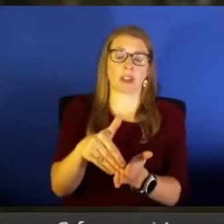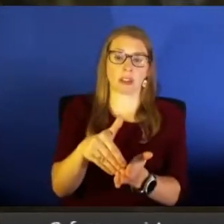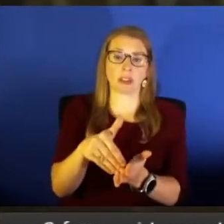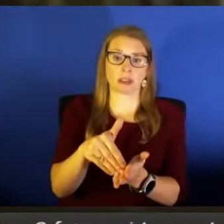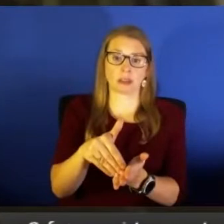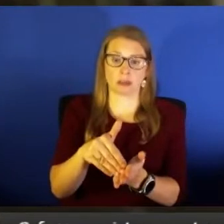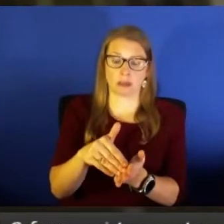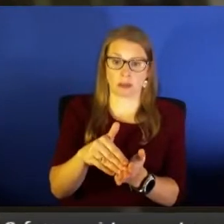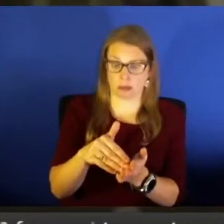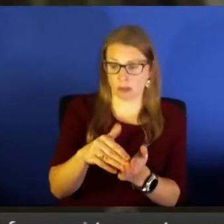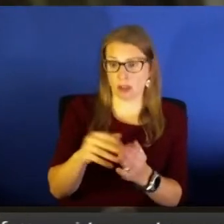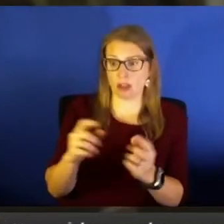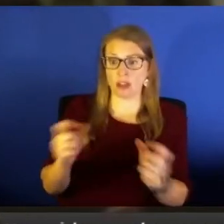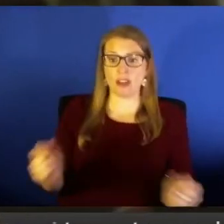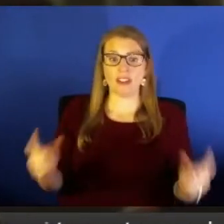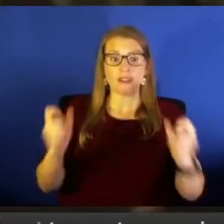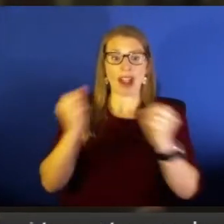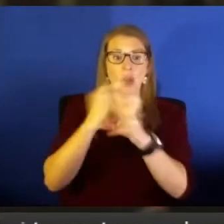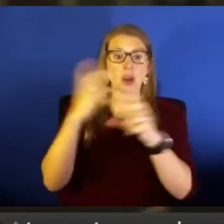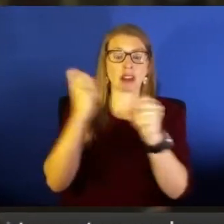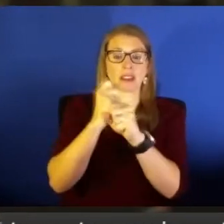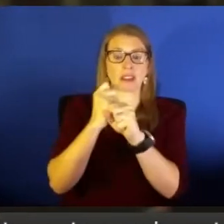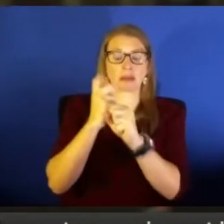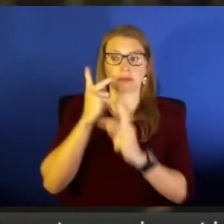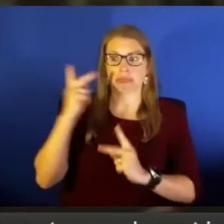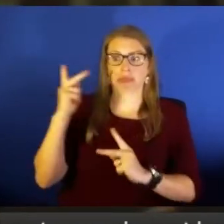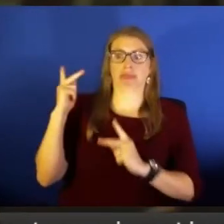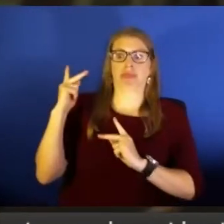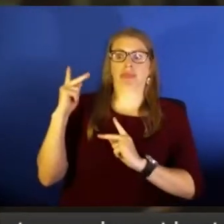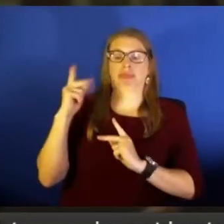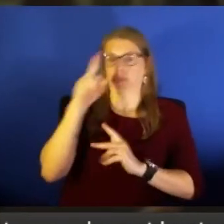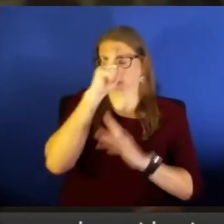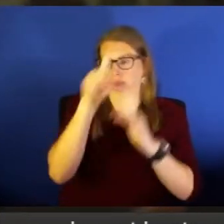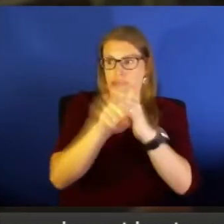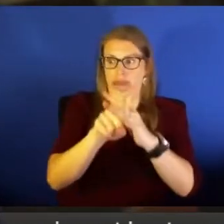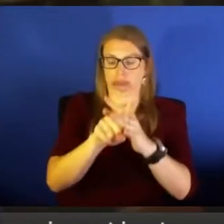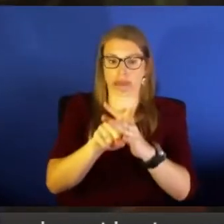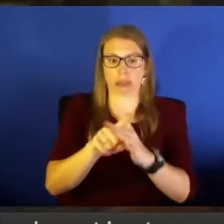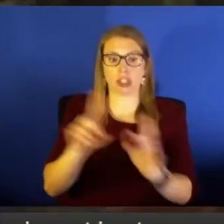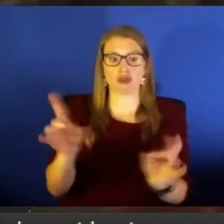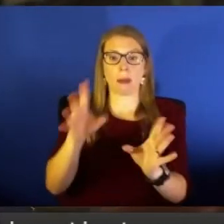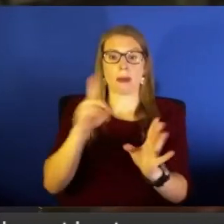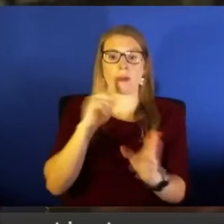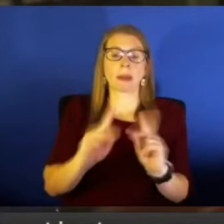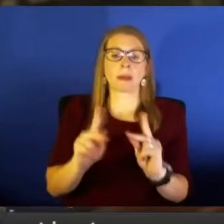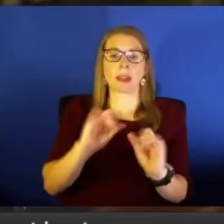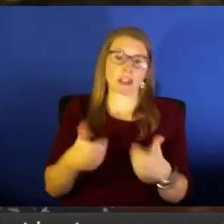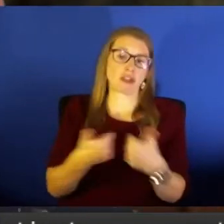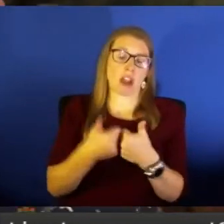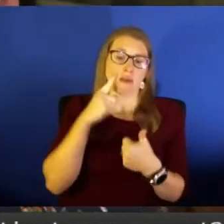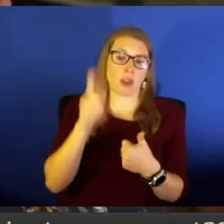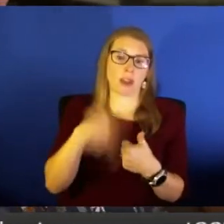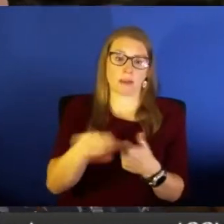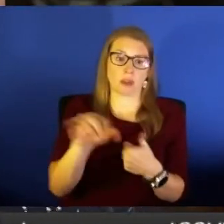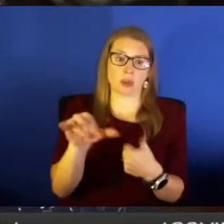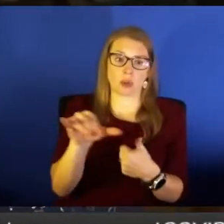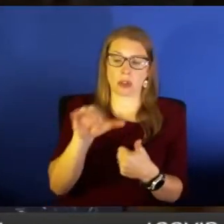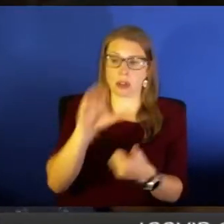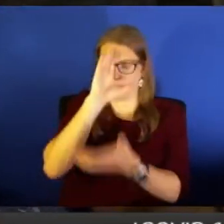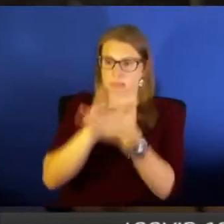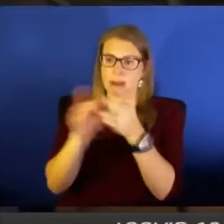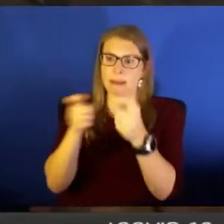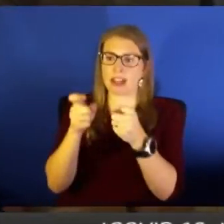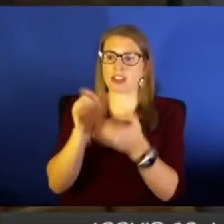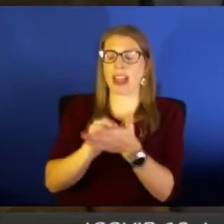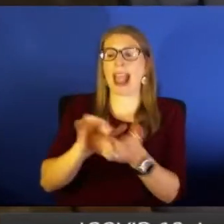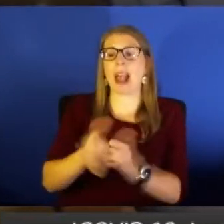and traumas for people that's a challenge for them for sure. How does your husband manage that?